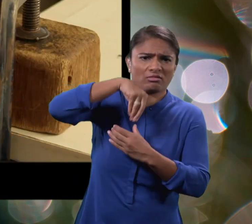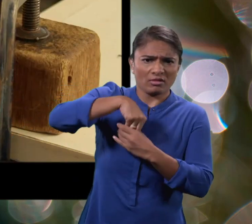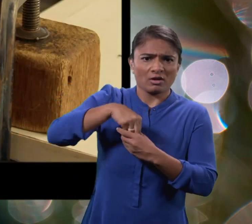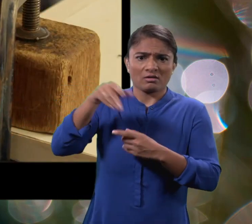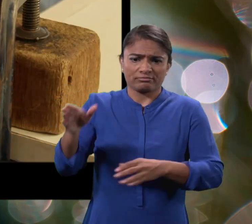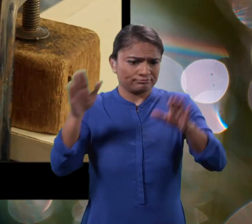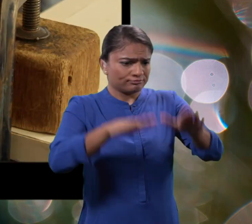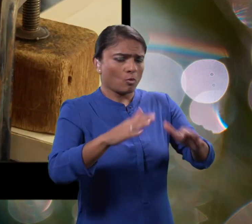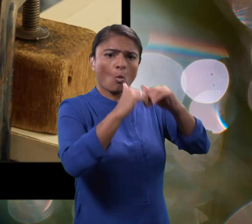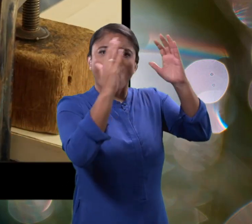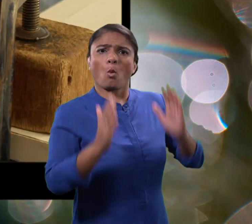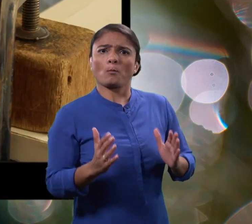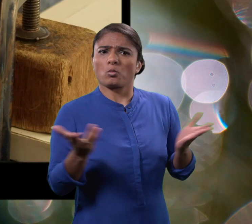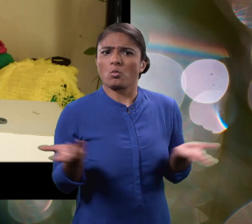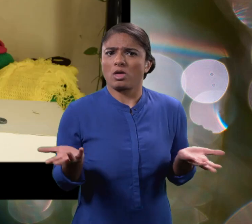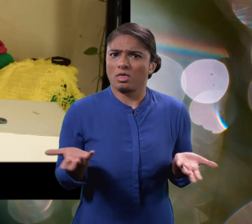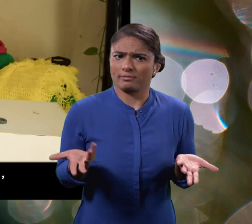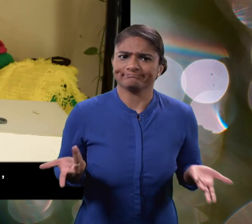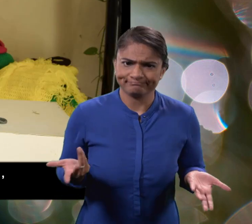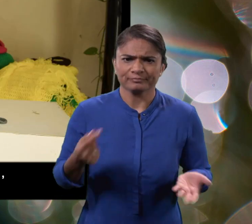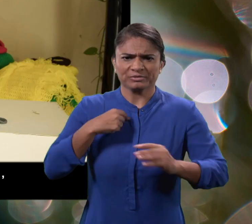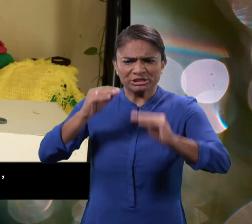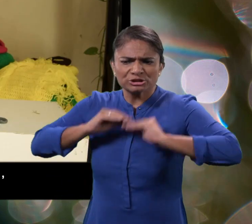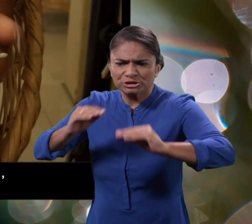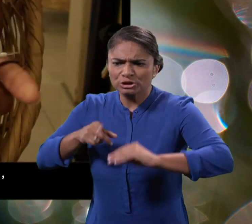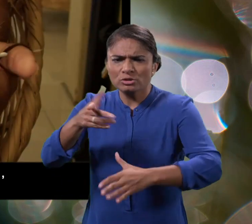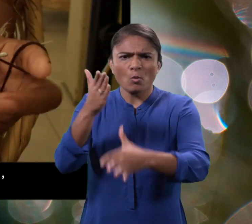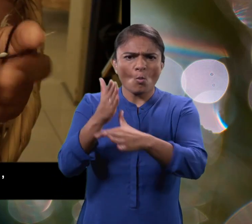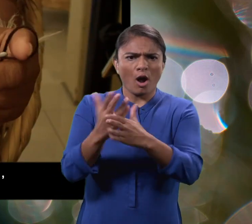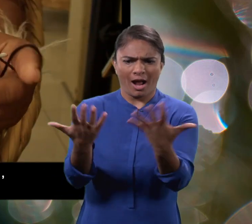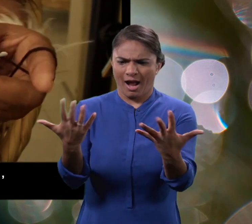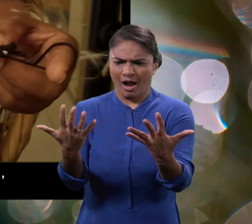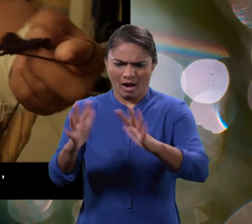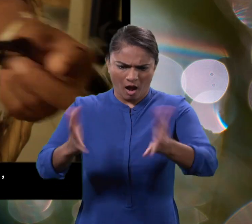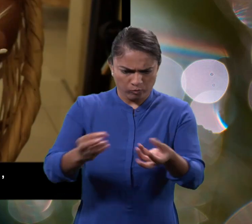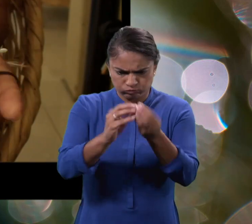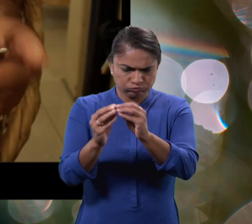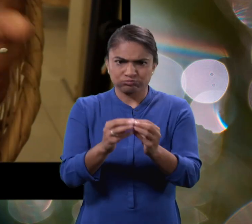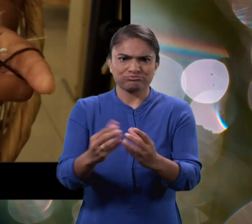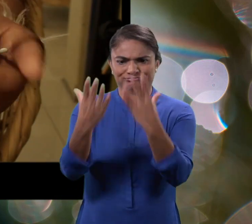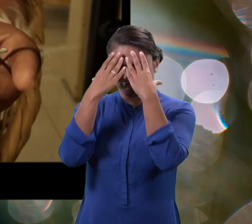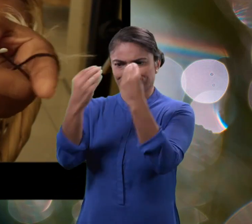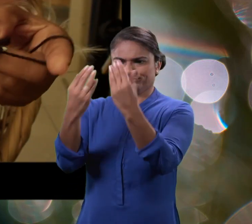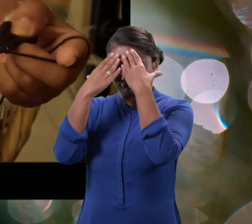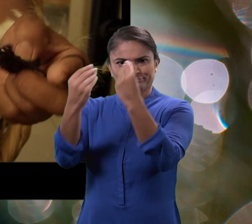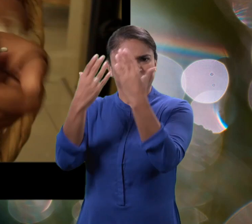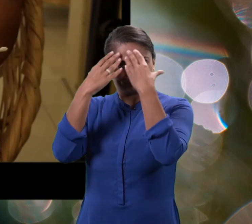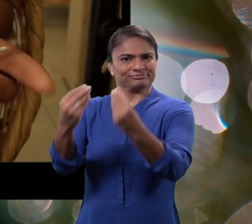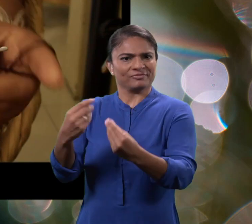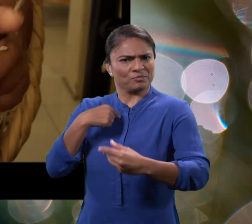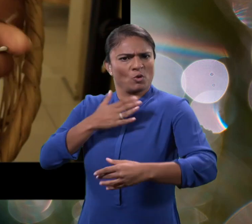ukuthi bazowuphila xa begodukile. Ndabafundisa umsebenzi wezandla mna, babone kum Rita,